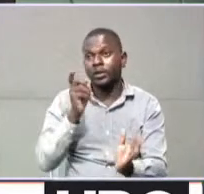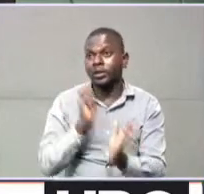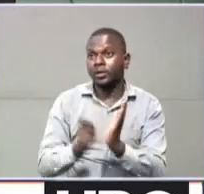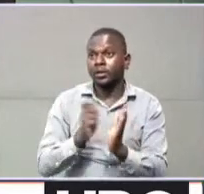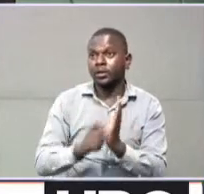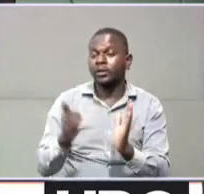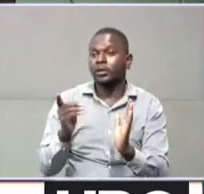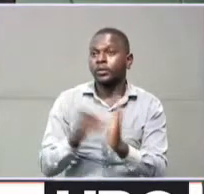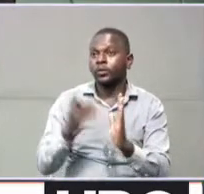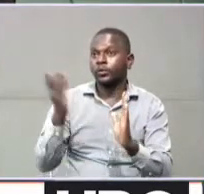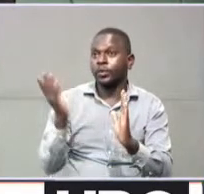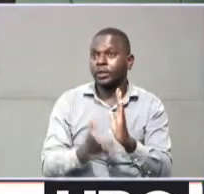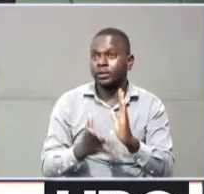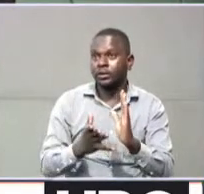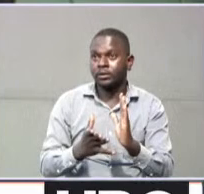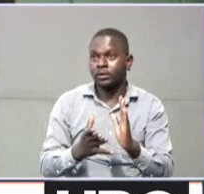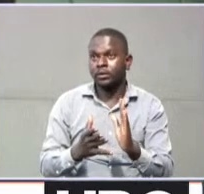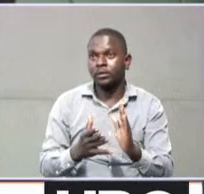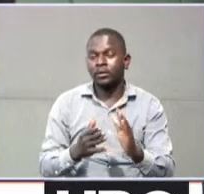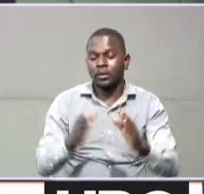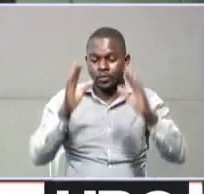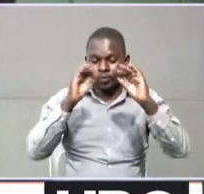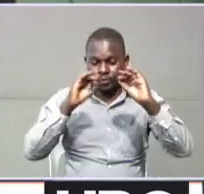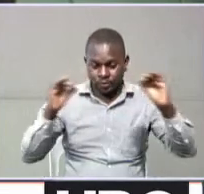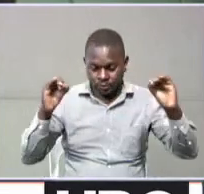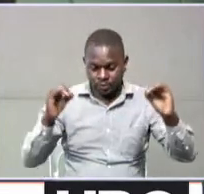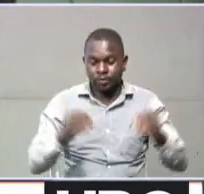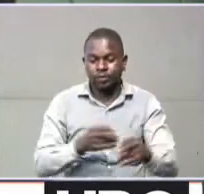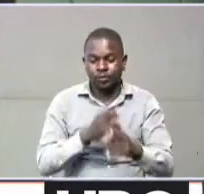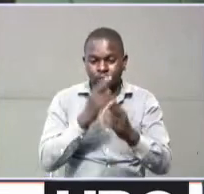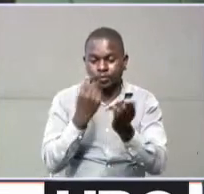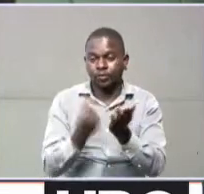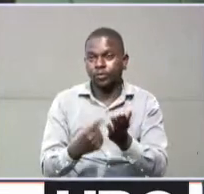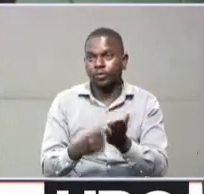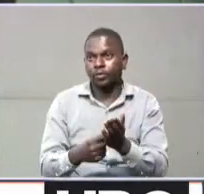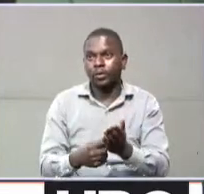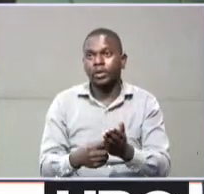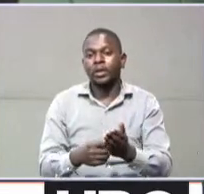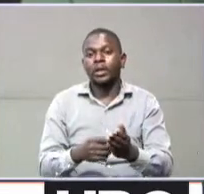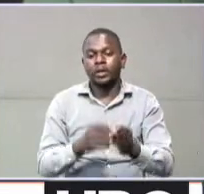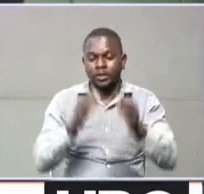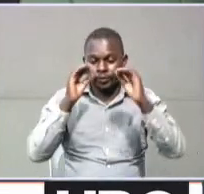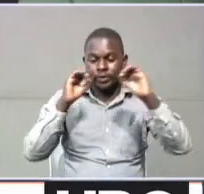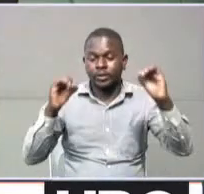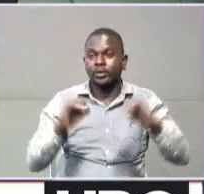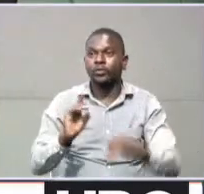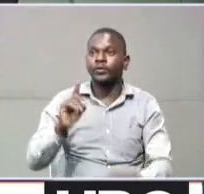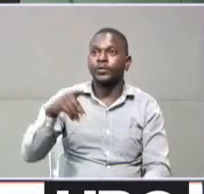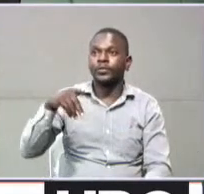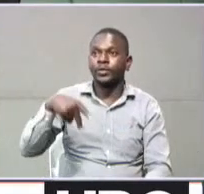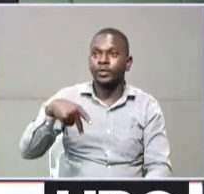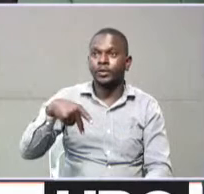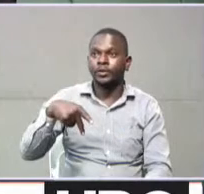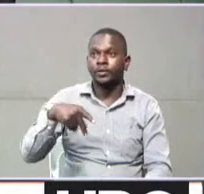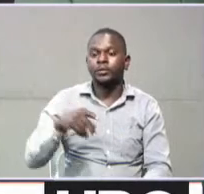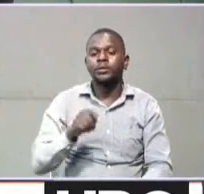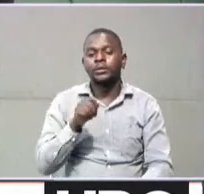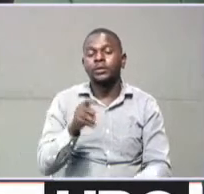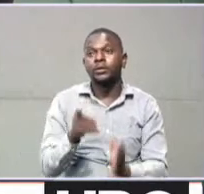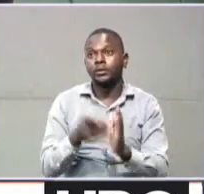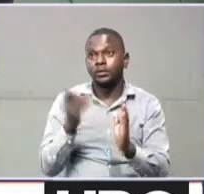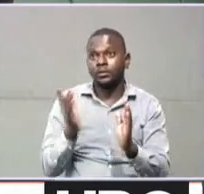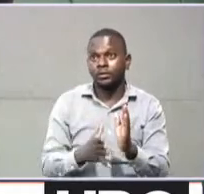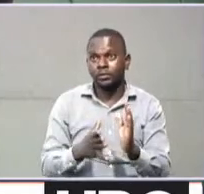document between the president of uganda and the president of the democratic party and this document